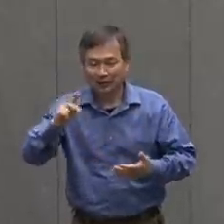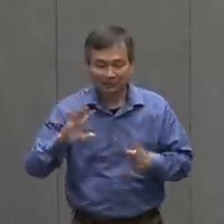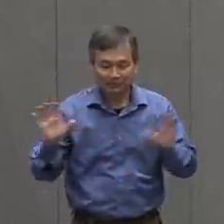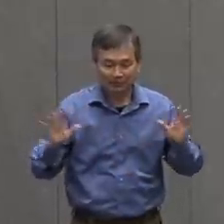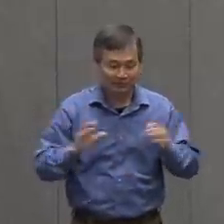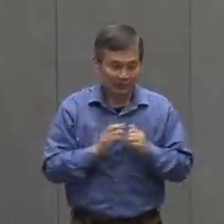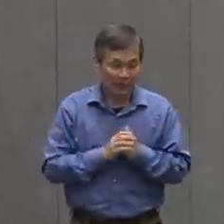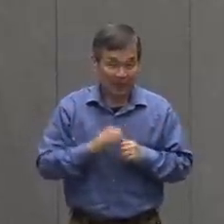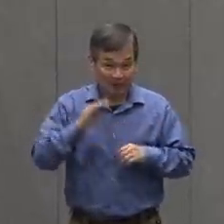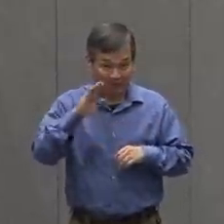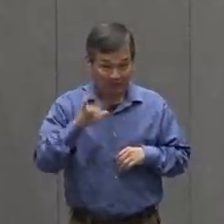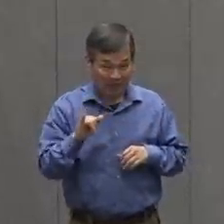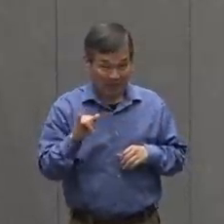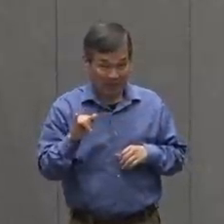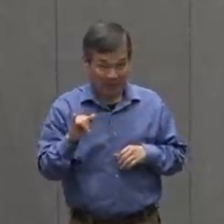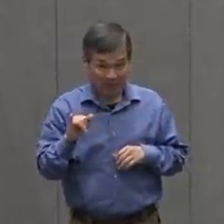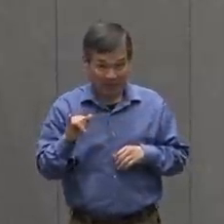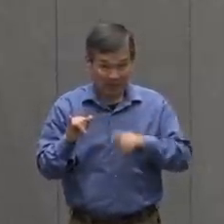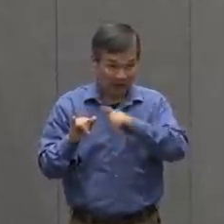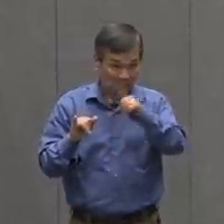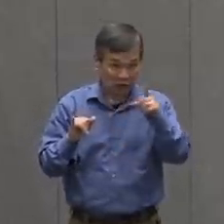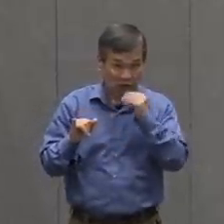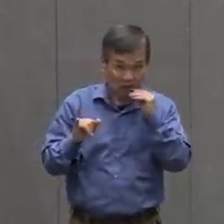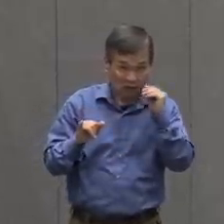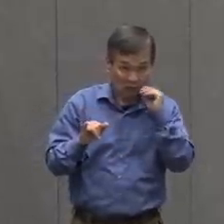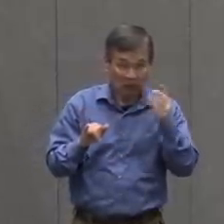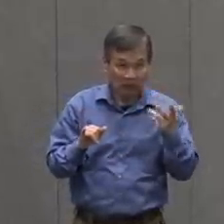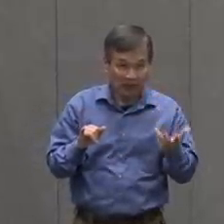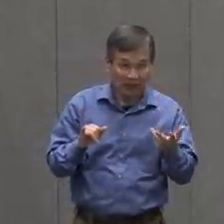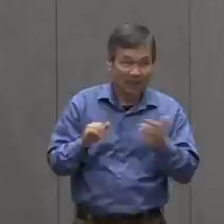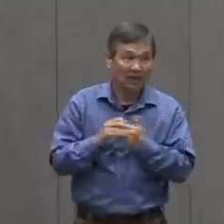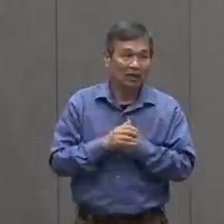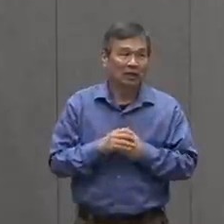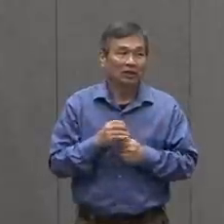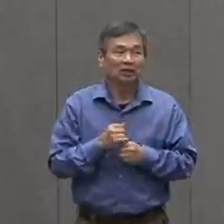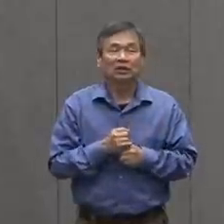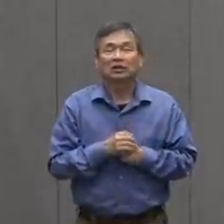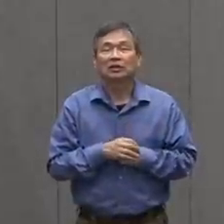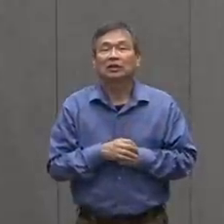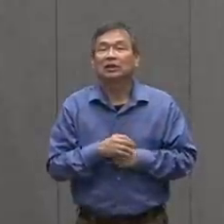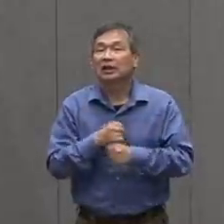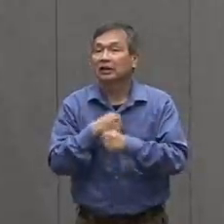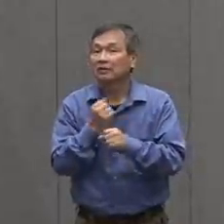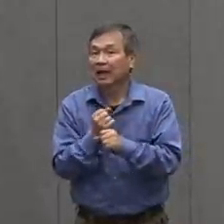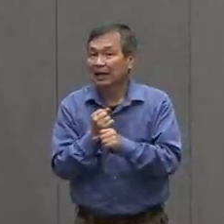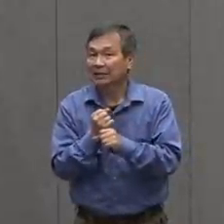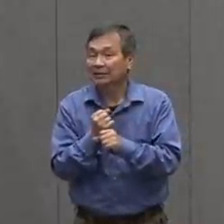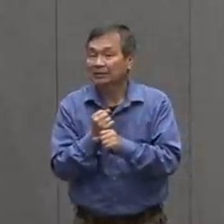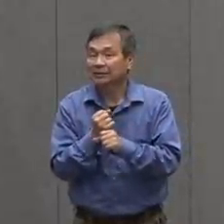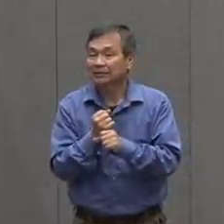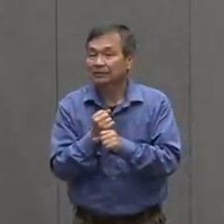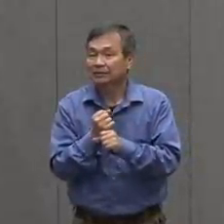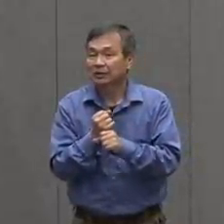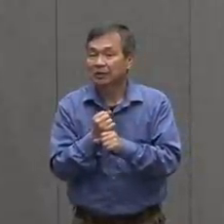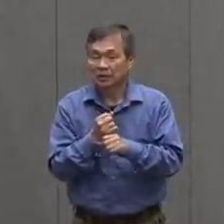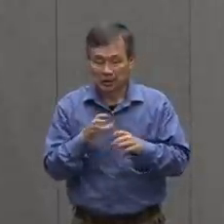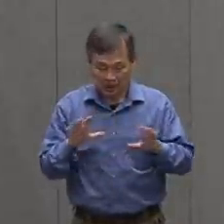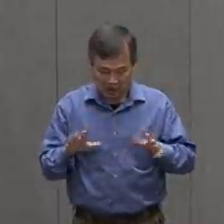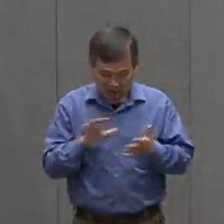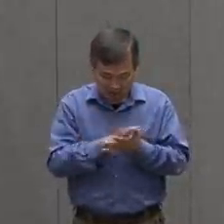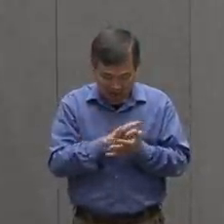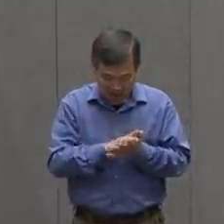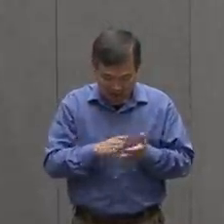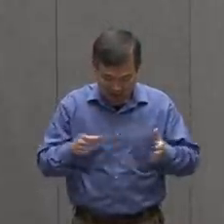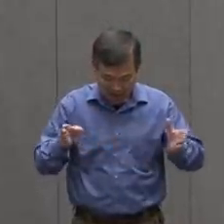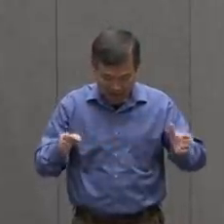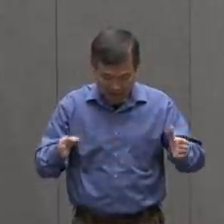by making a dice that you could use at home, you're going to need to make squares on a piece of paper.